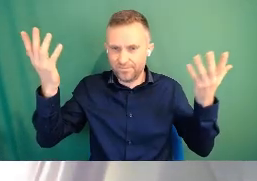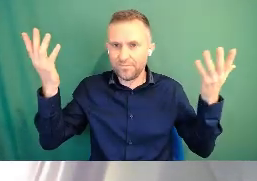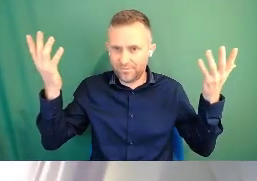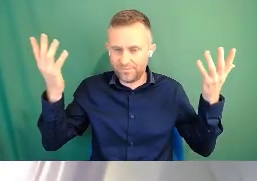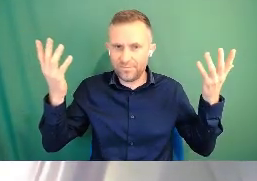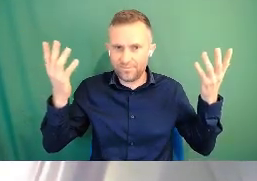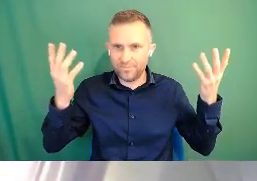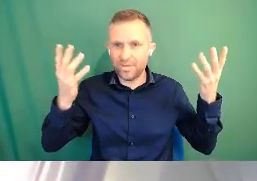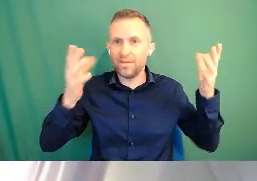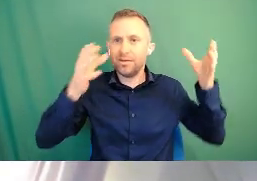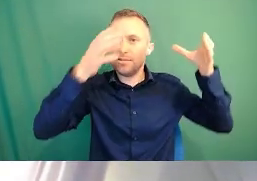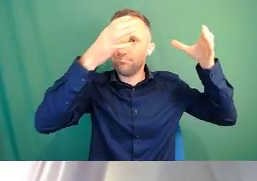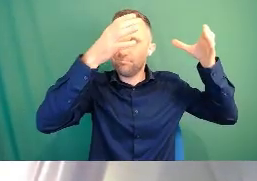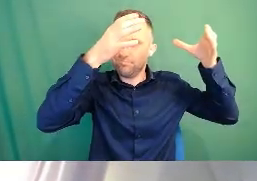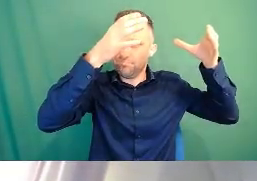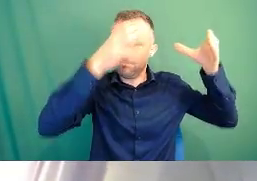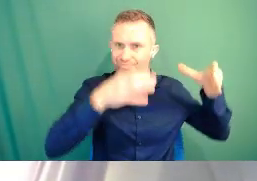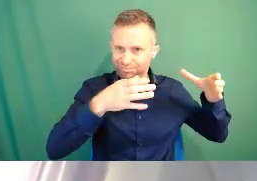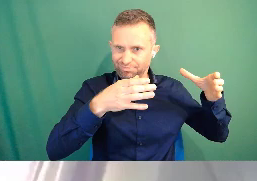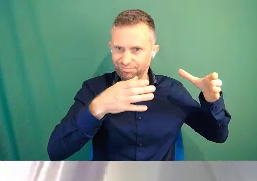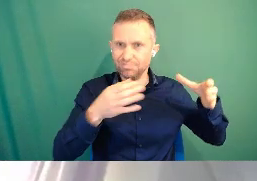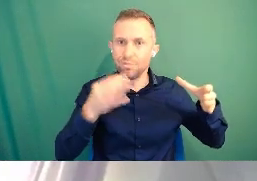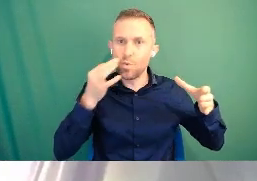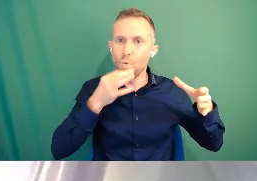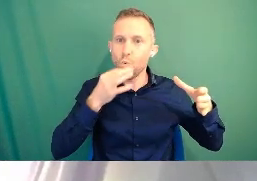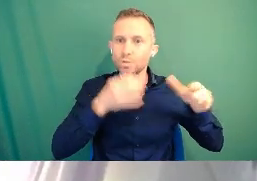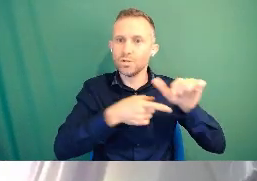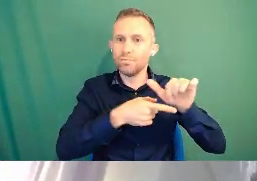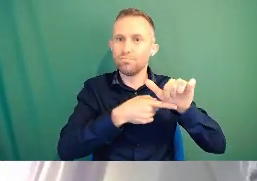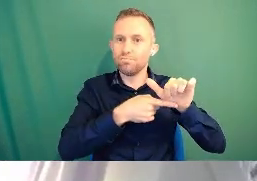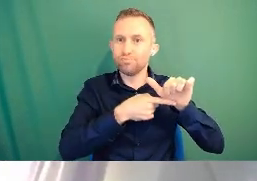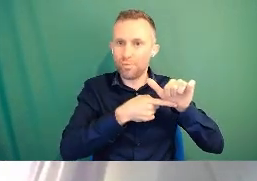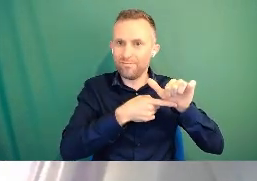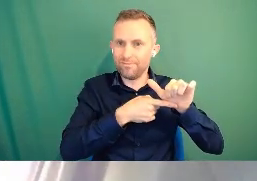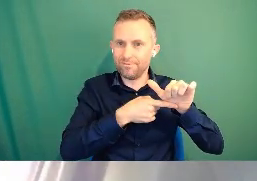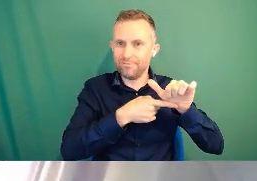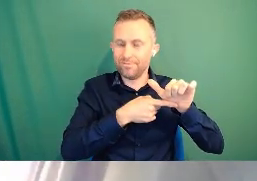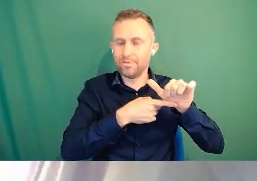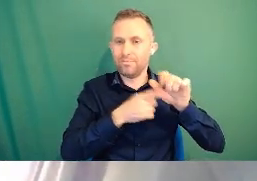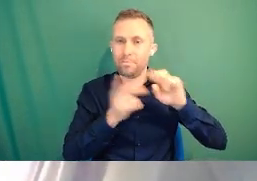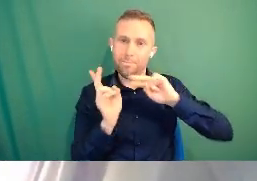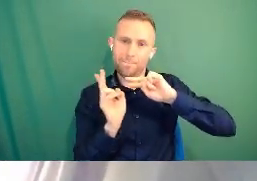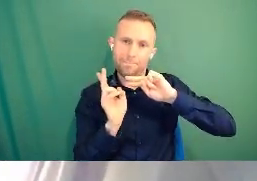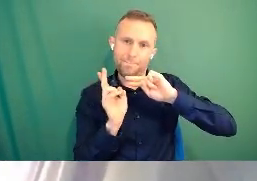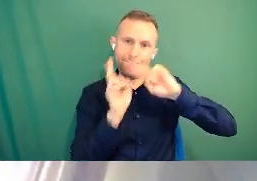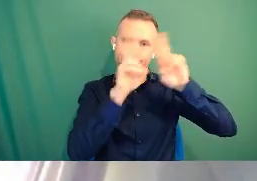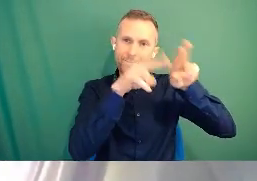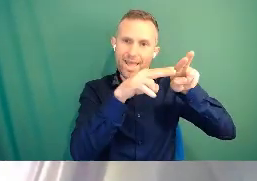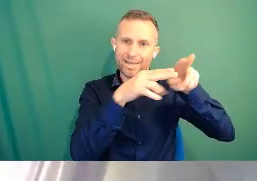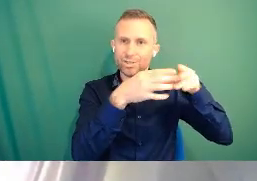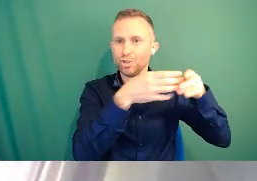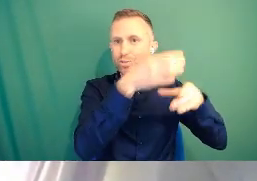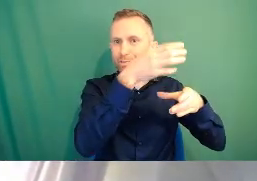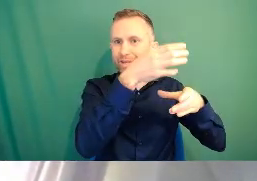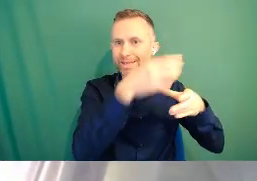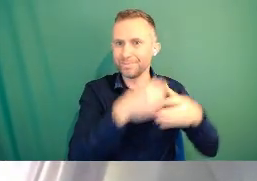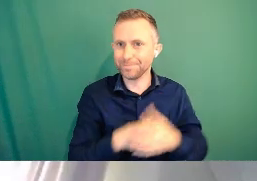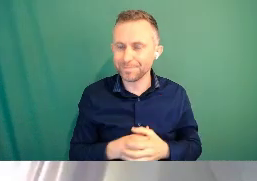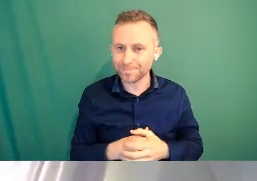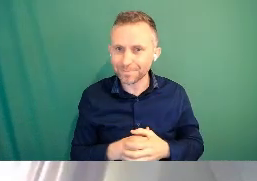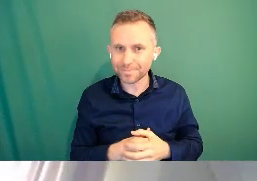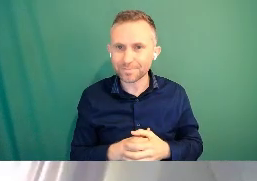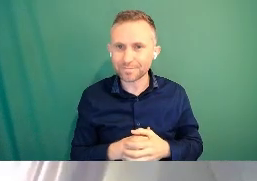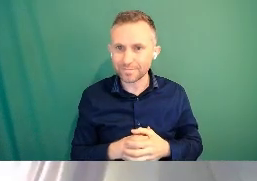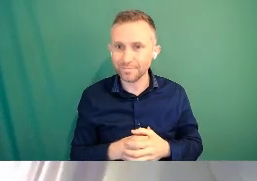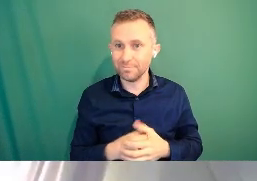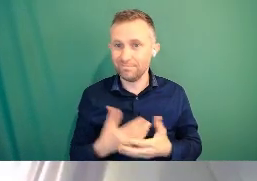back. And they put waterproofing inside the chimneys to address the water ingress, and then they put the chimney stacks back. So now